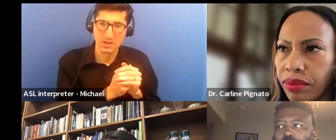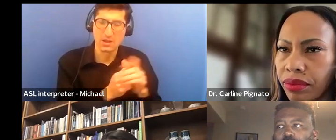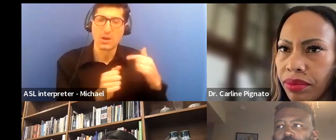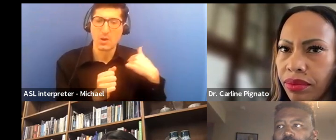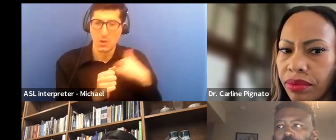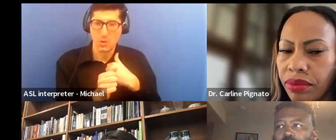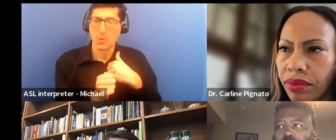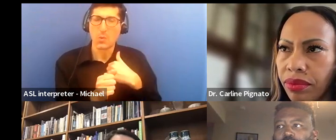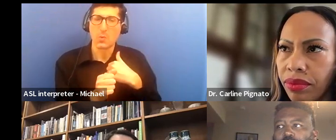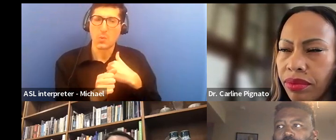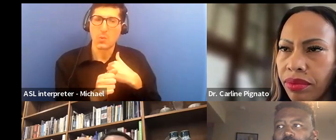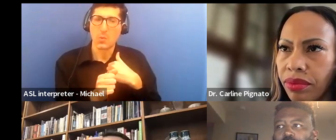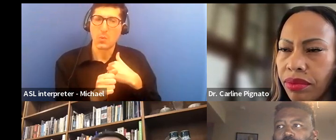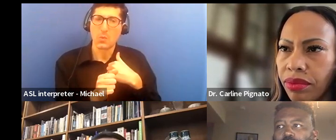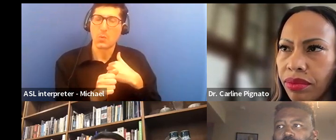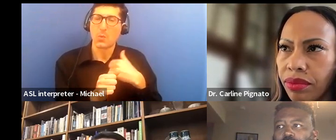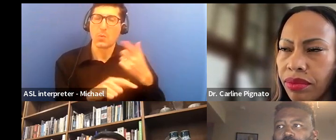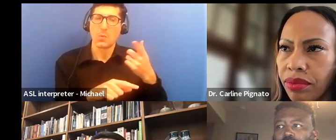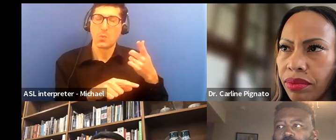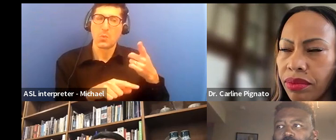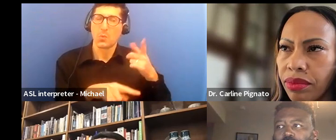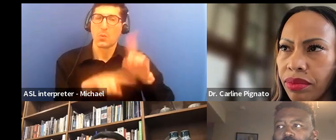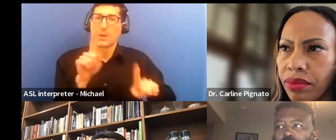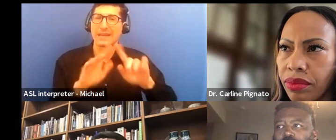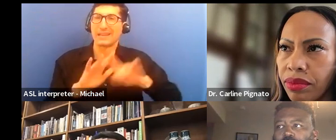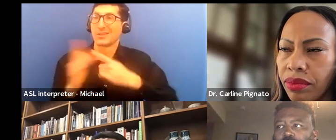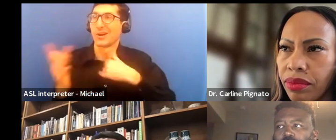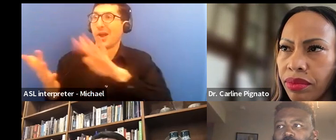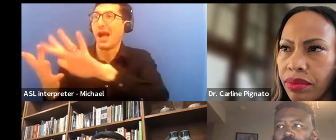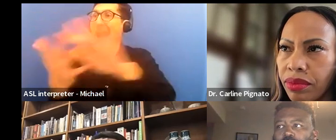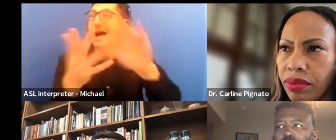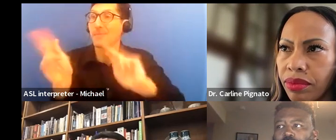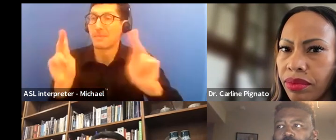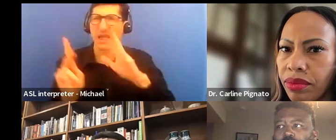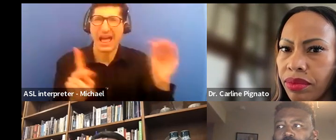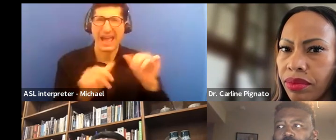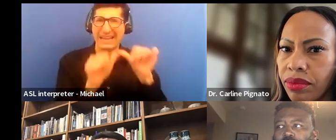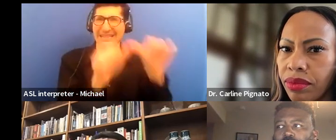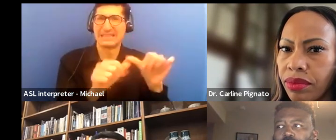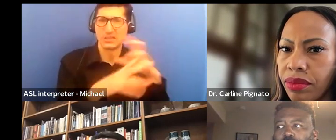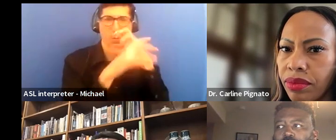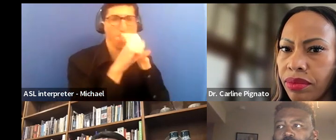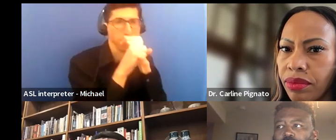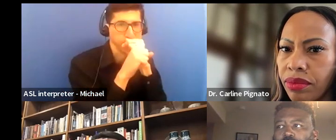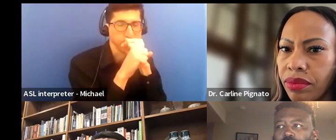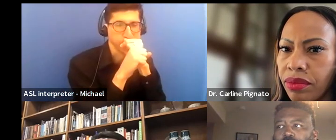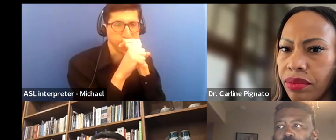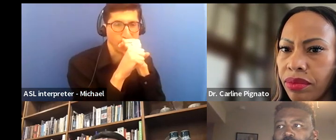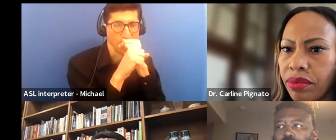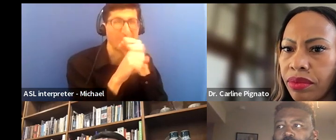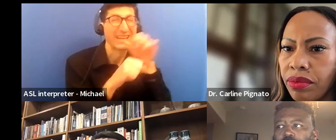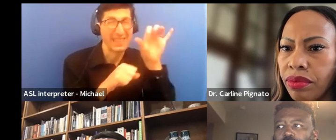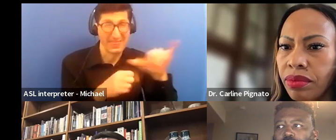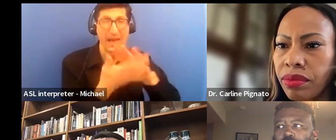process and expect that to stay confidential. And it really becomes a political hot